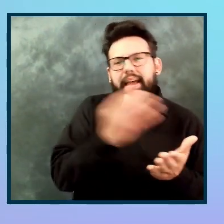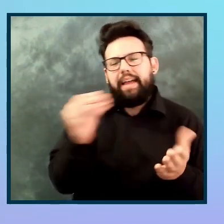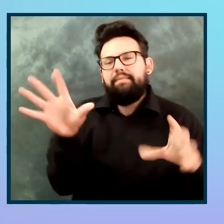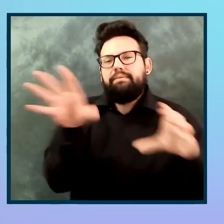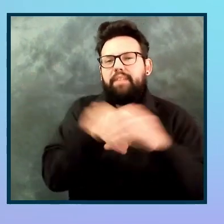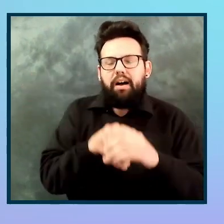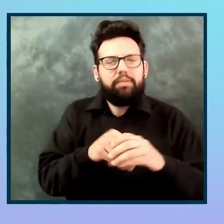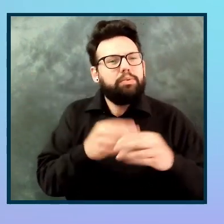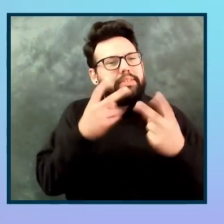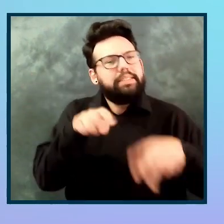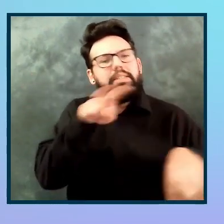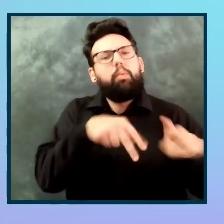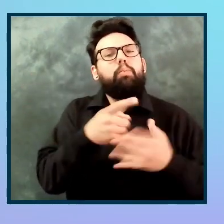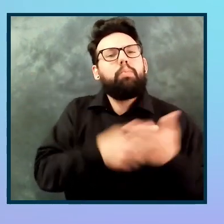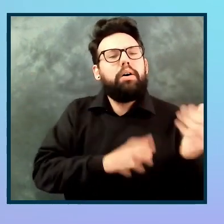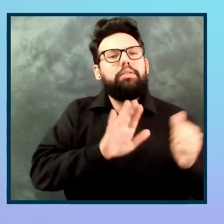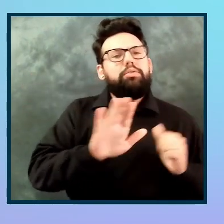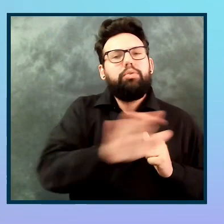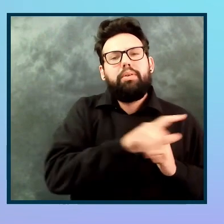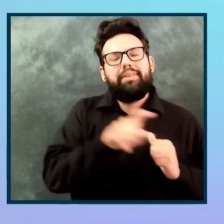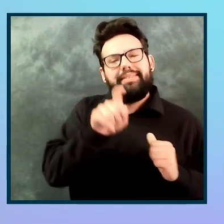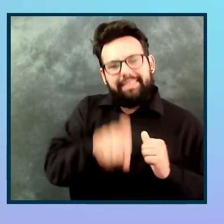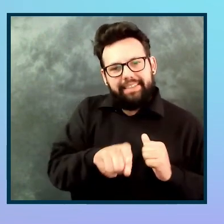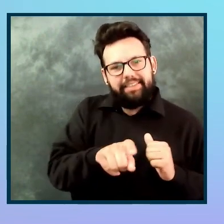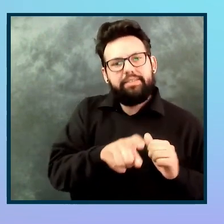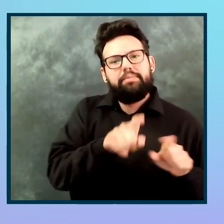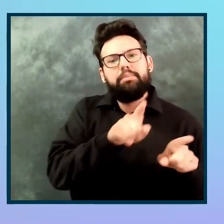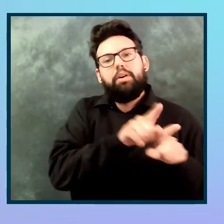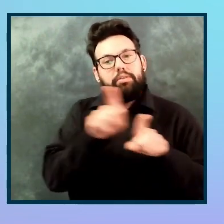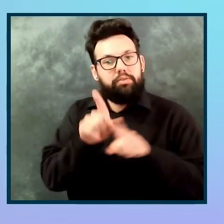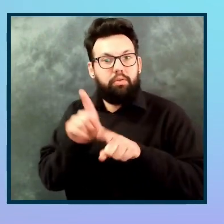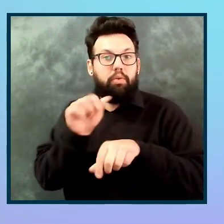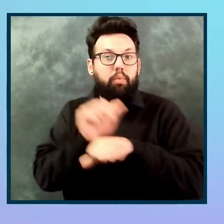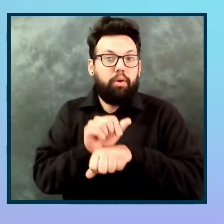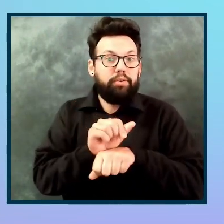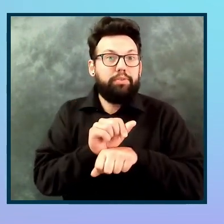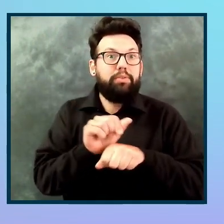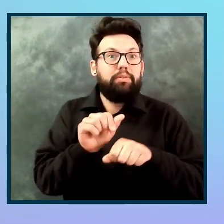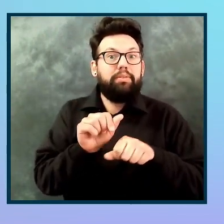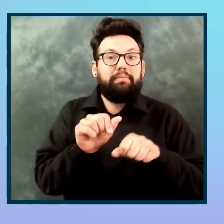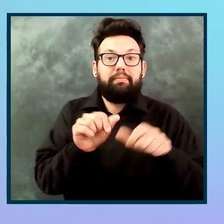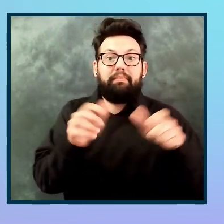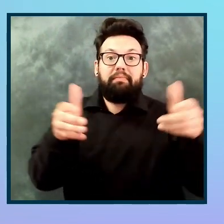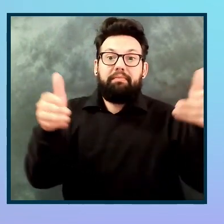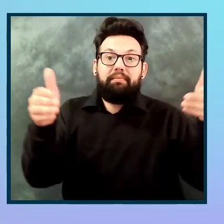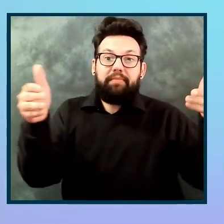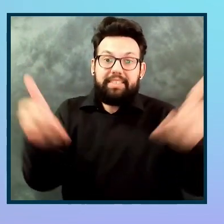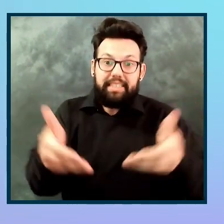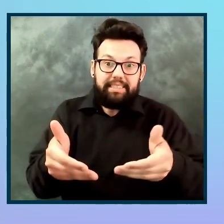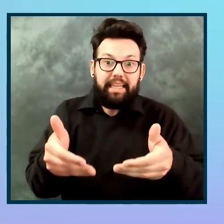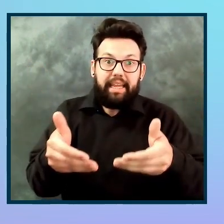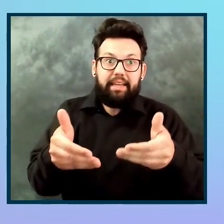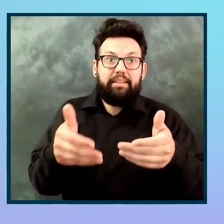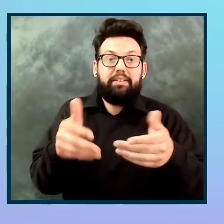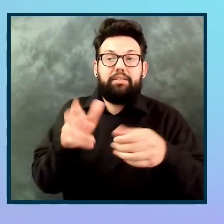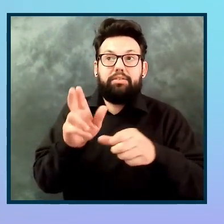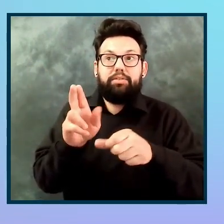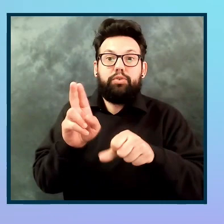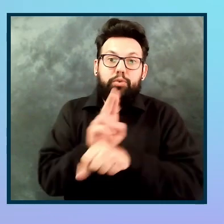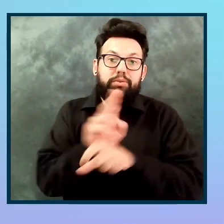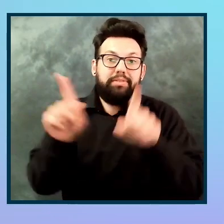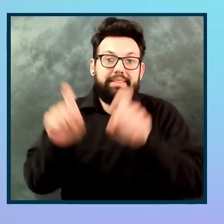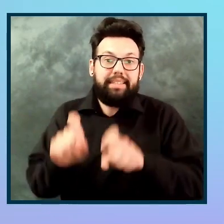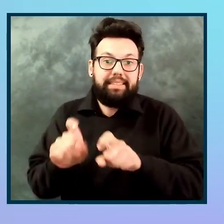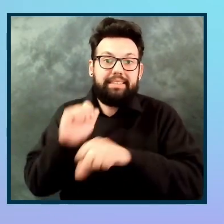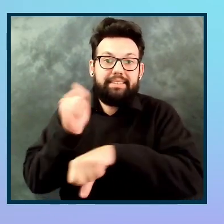needs are. And then as an extension, work to facilitate those user testing sessions if you don't have an in-house